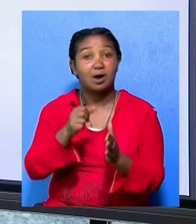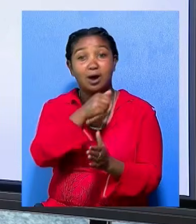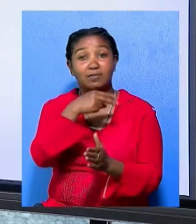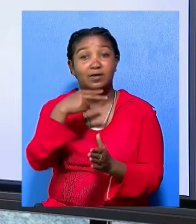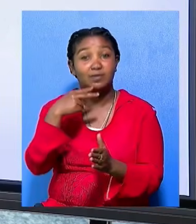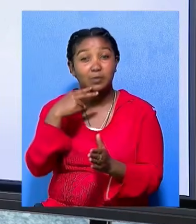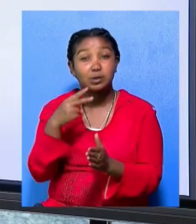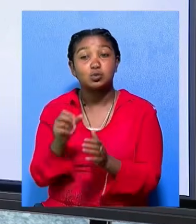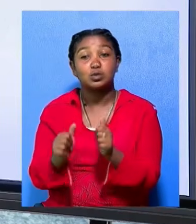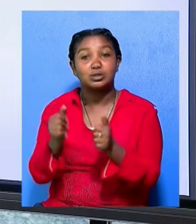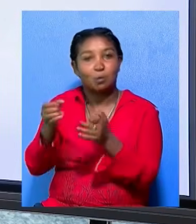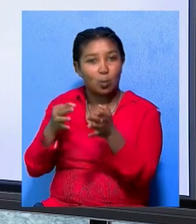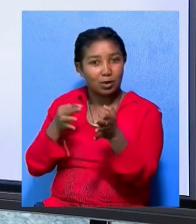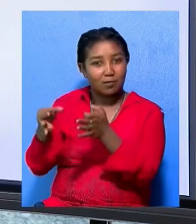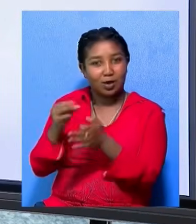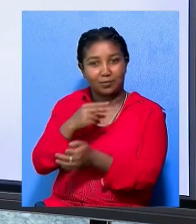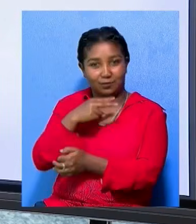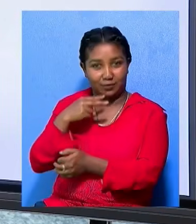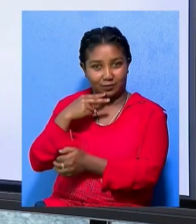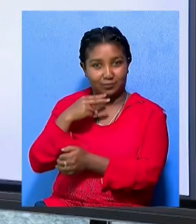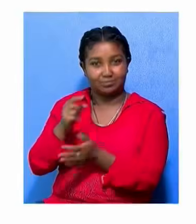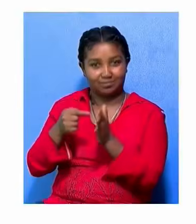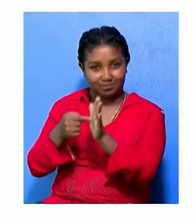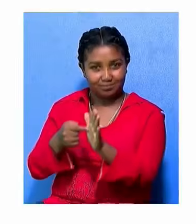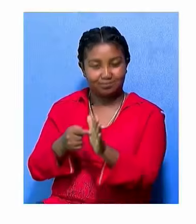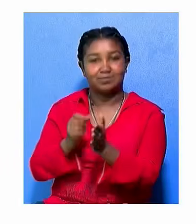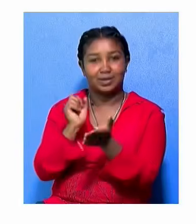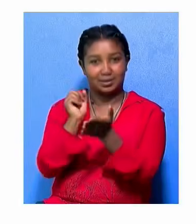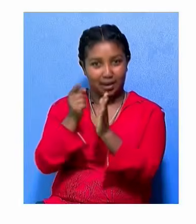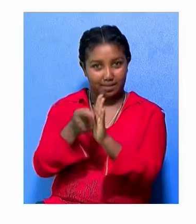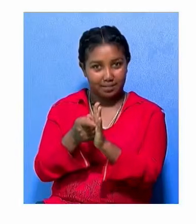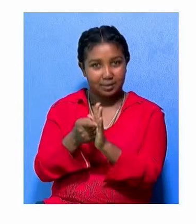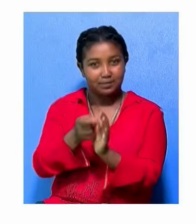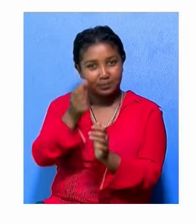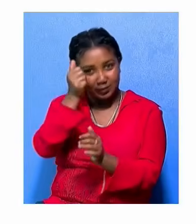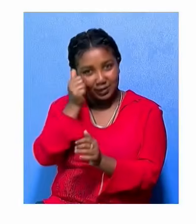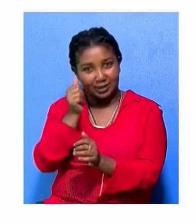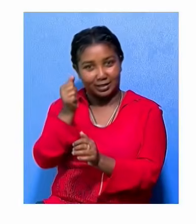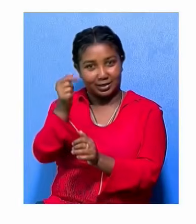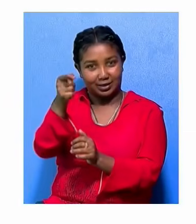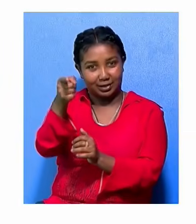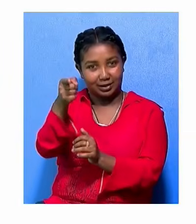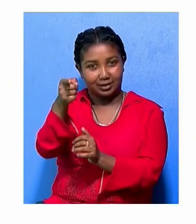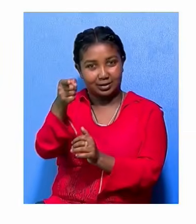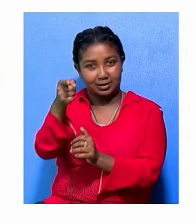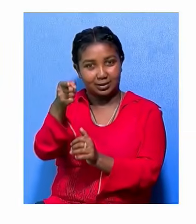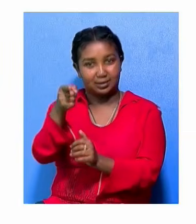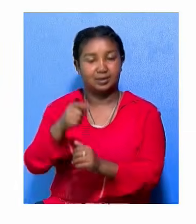which modifies verb. Example, he